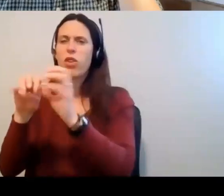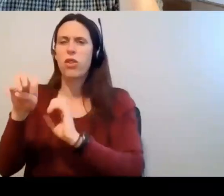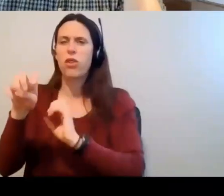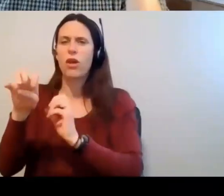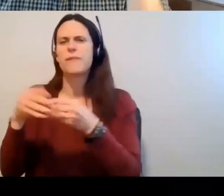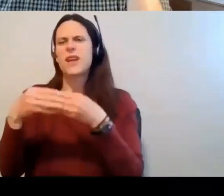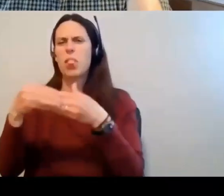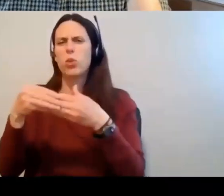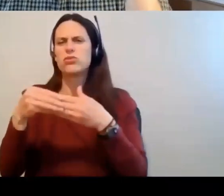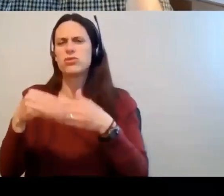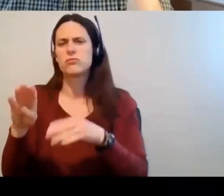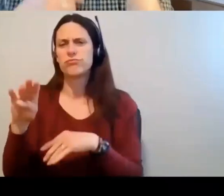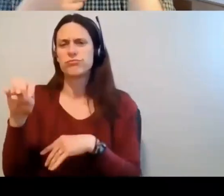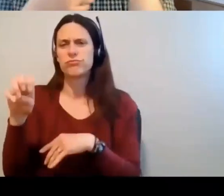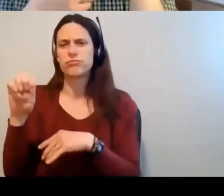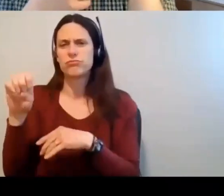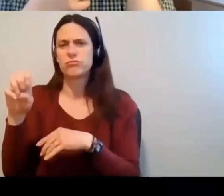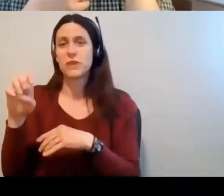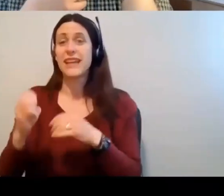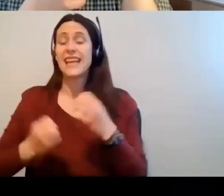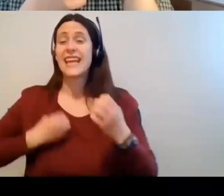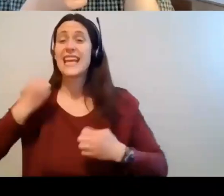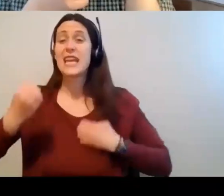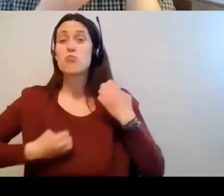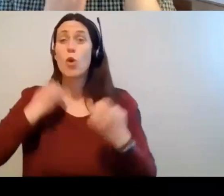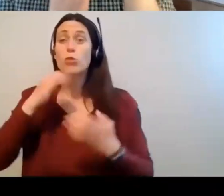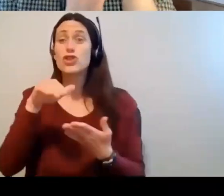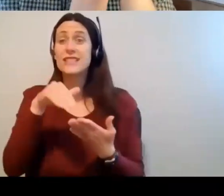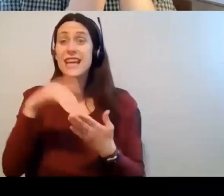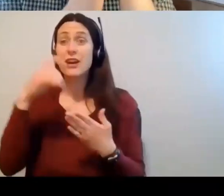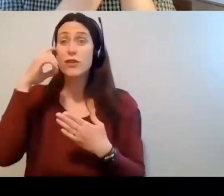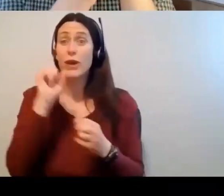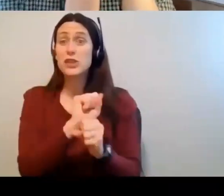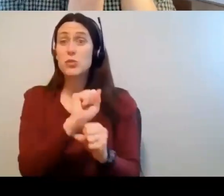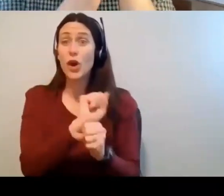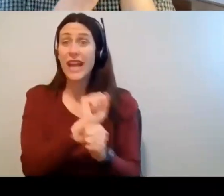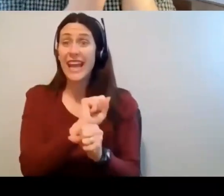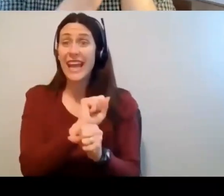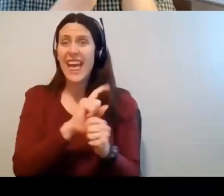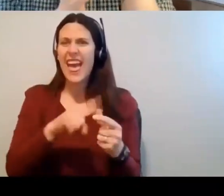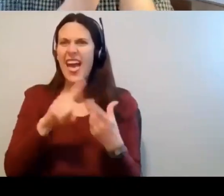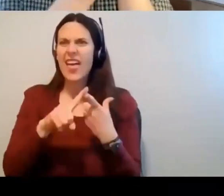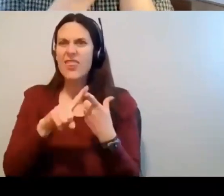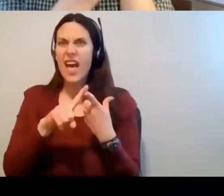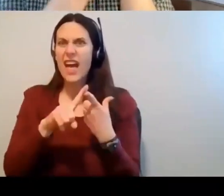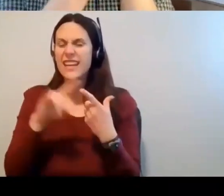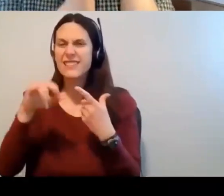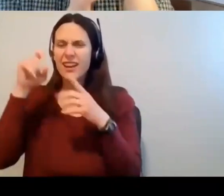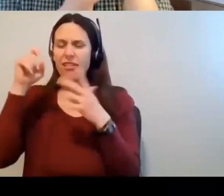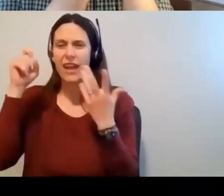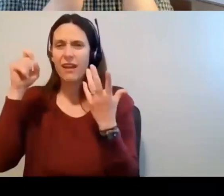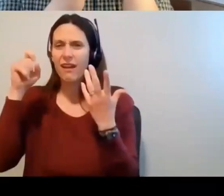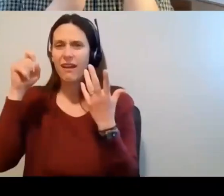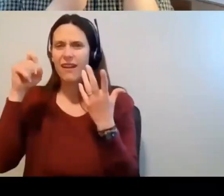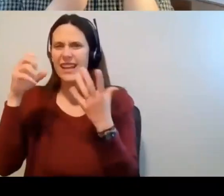right? Okay, so this would be like if my emotional center of my brain was working and then it was like able to like shoot things through my finger, like it's